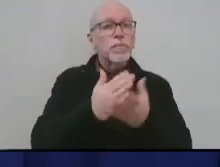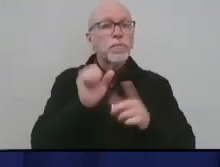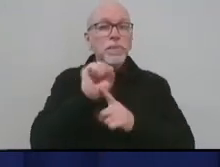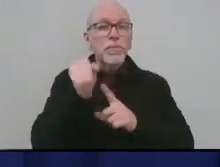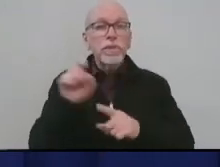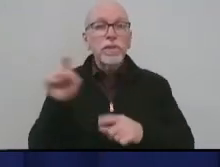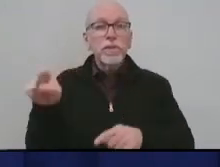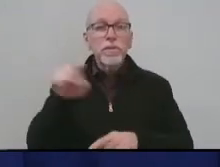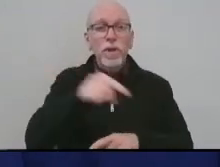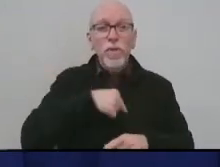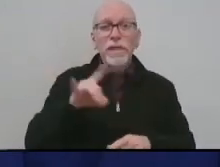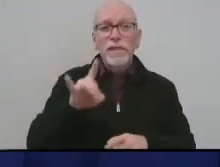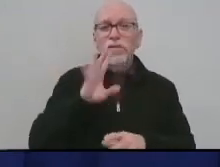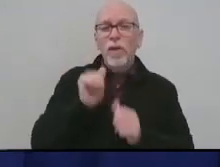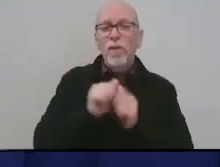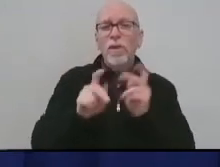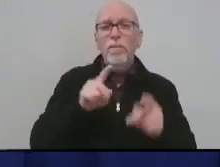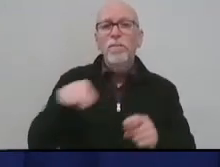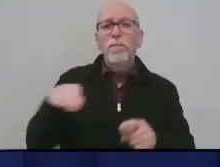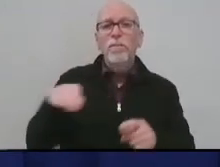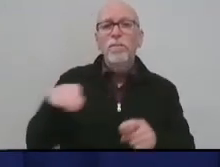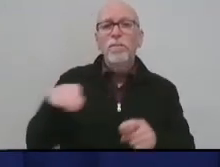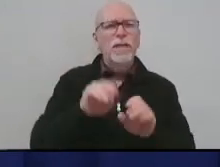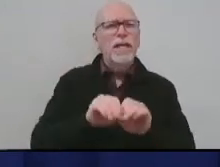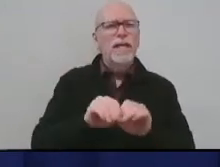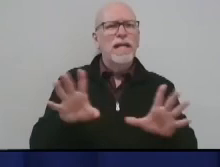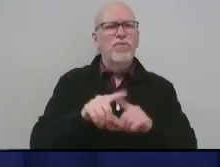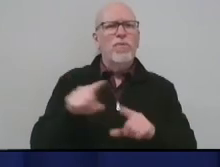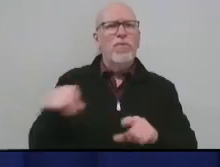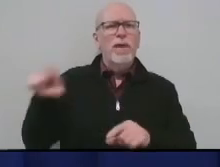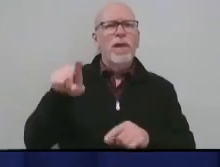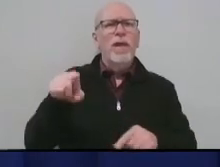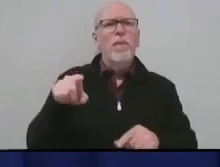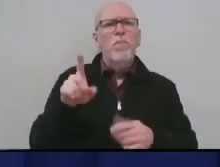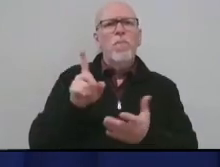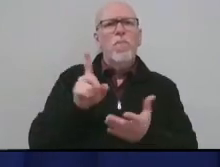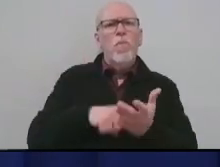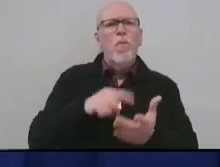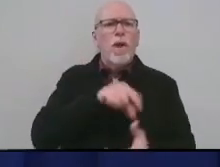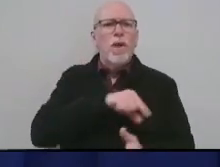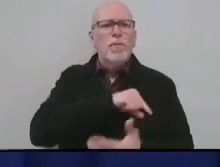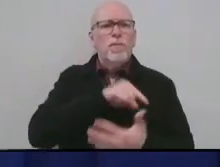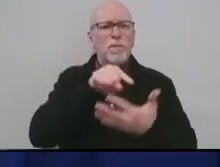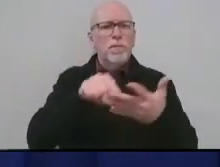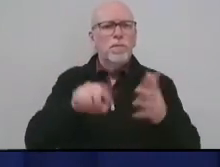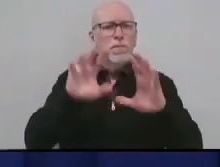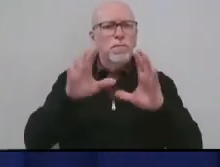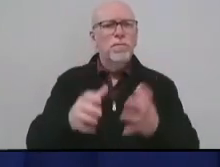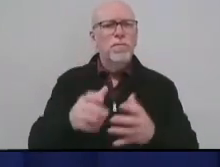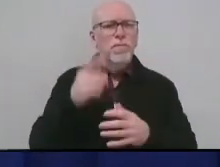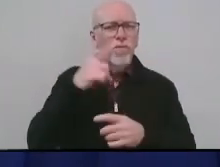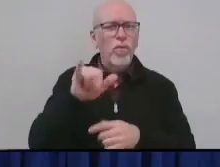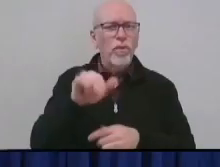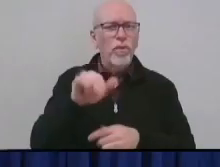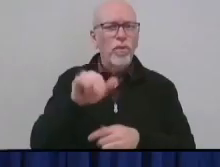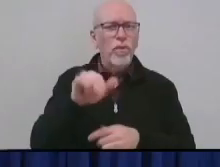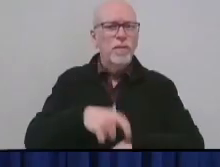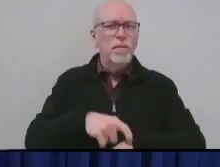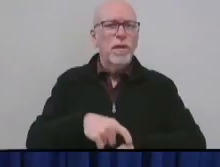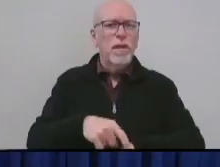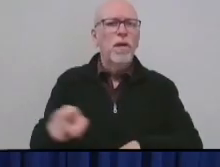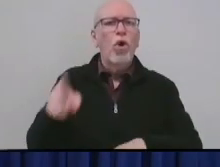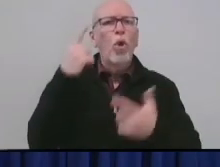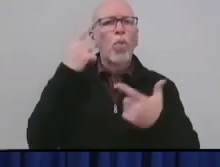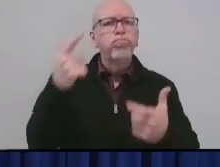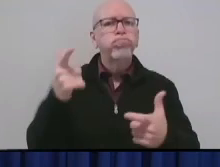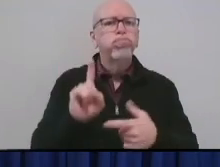it has been very clear to them what the eligibility in the state of Indiana at that time was. Yeah, and I would